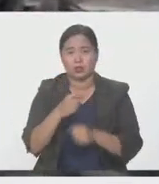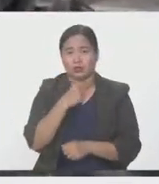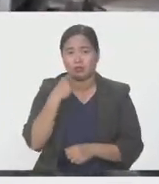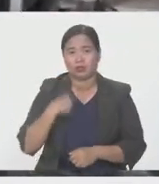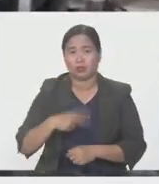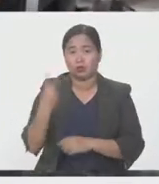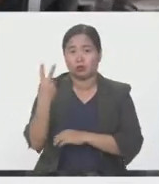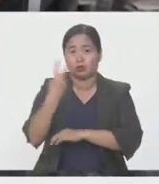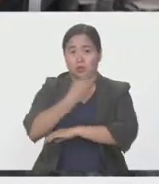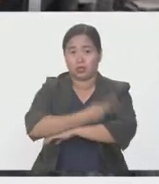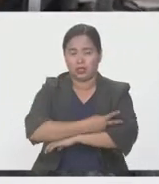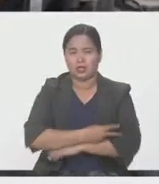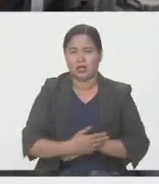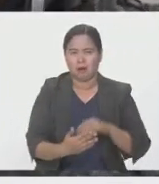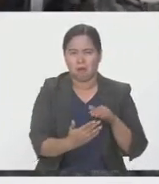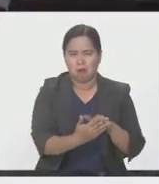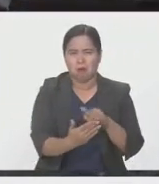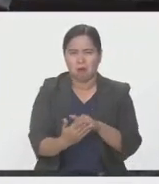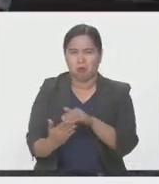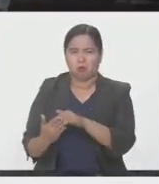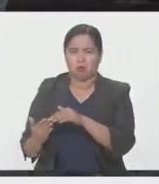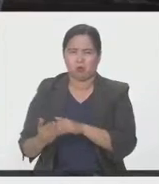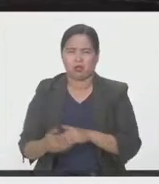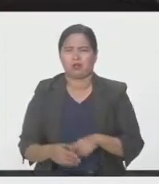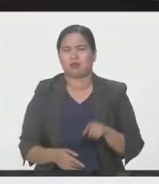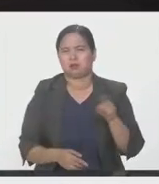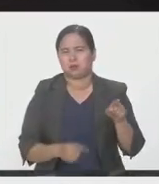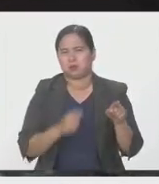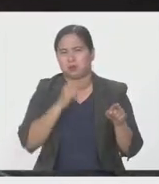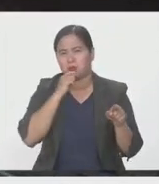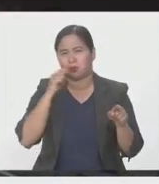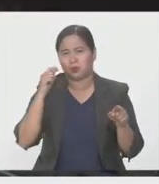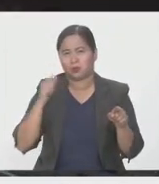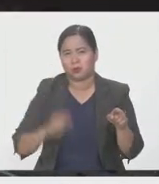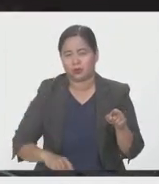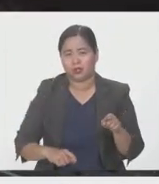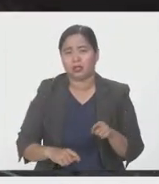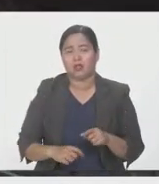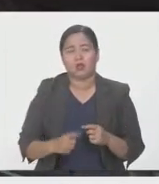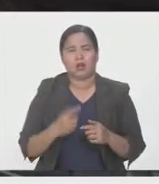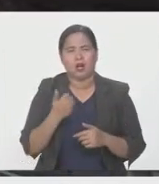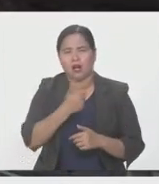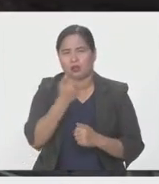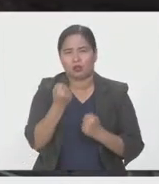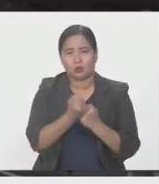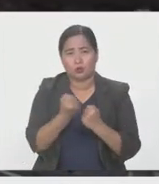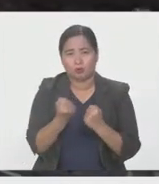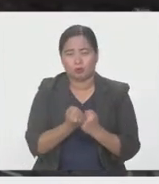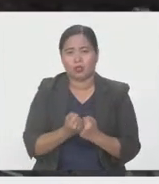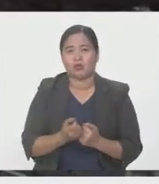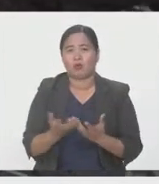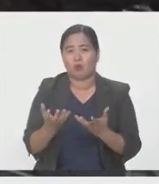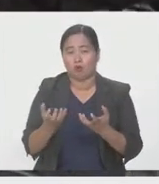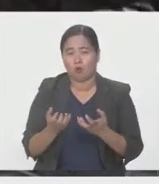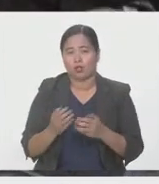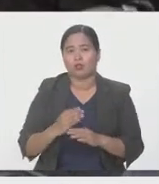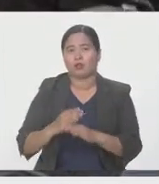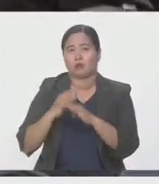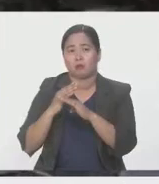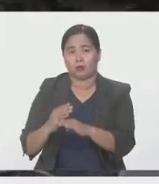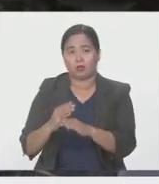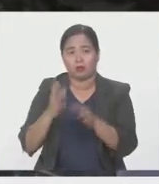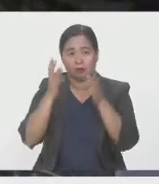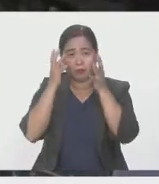of attacks on Russian regions were an effort by Ukrainian forces and pro-Ukrainian Russians to prevent the holding of